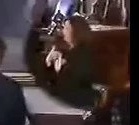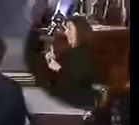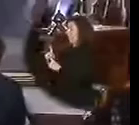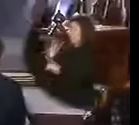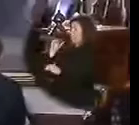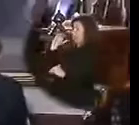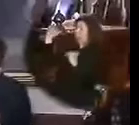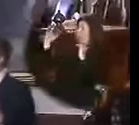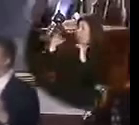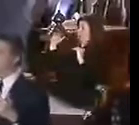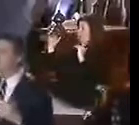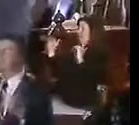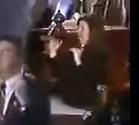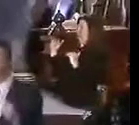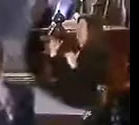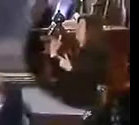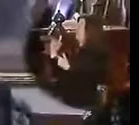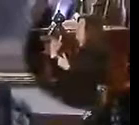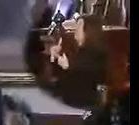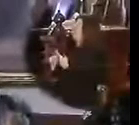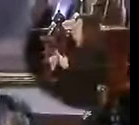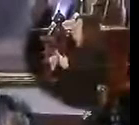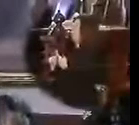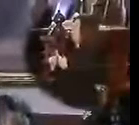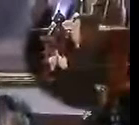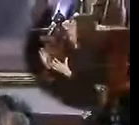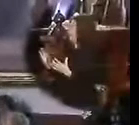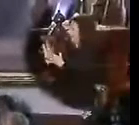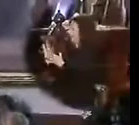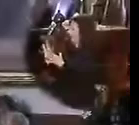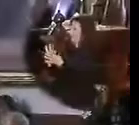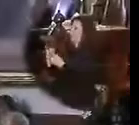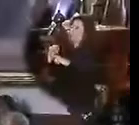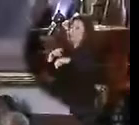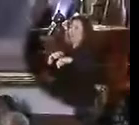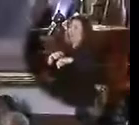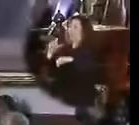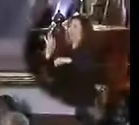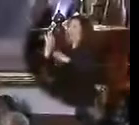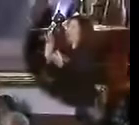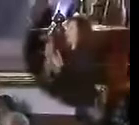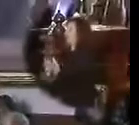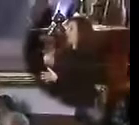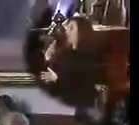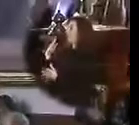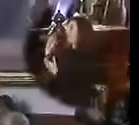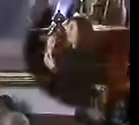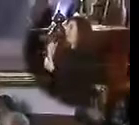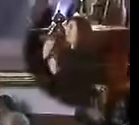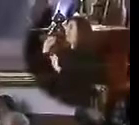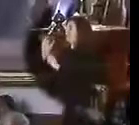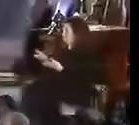adults is to pass the baton of prosperity and freedom on to our children, our grandchildren, the next